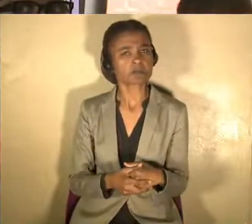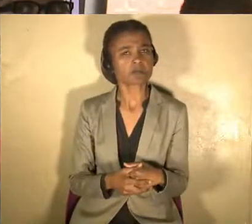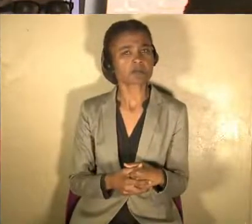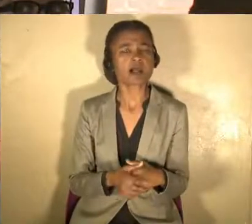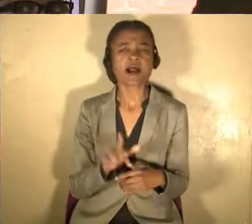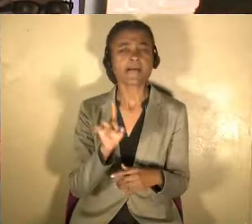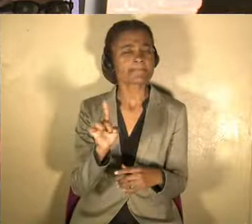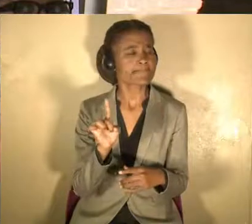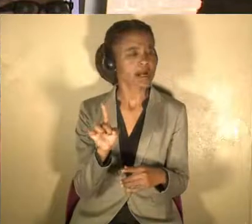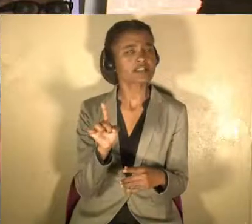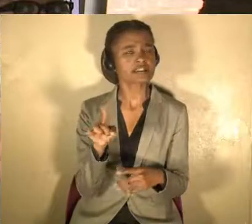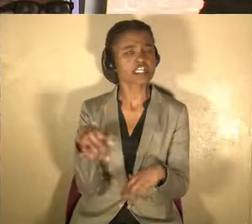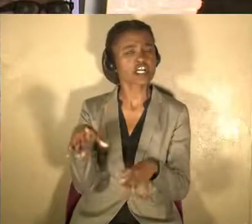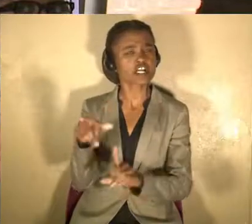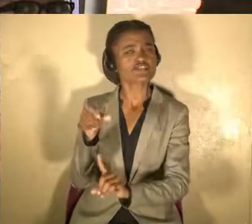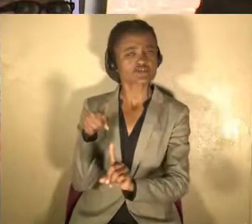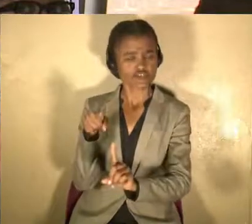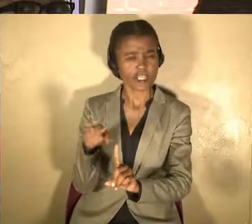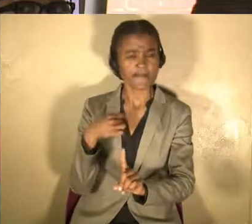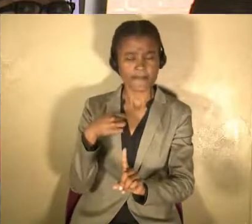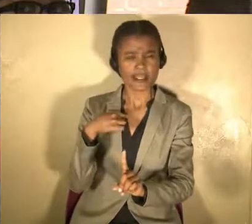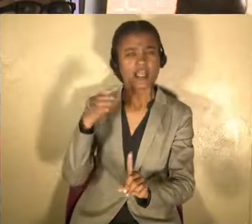But Chair, my point is here, man.